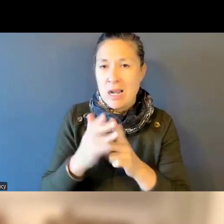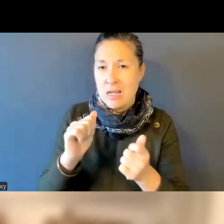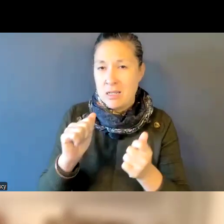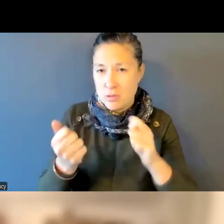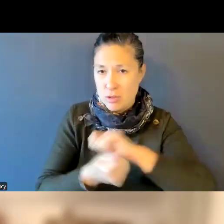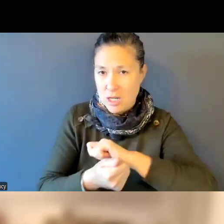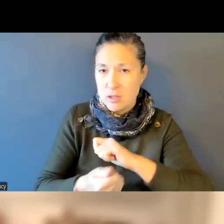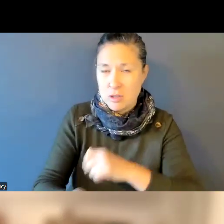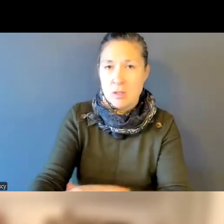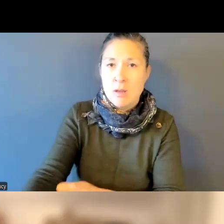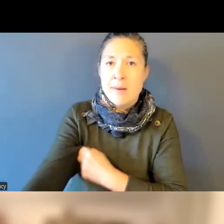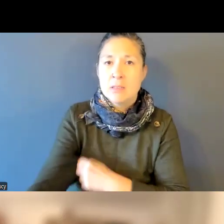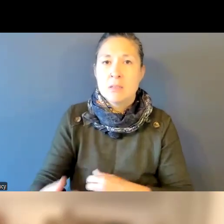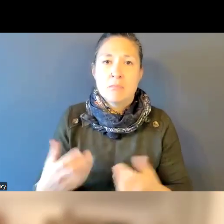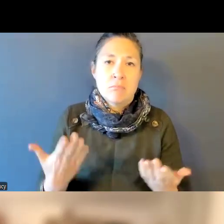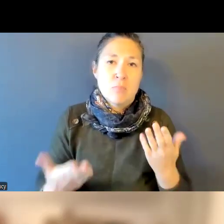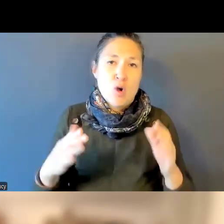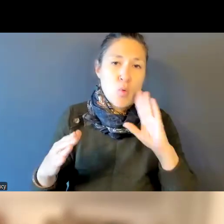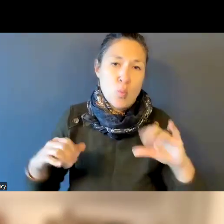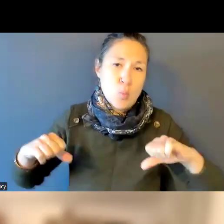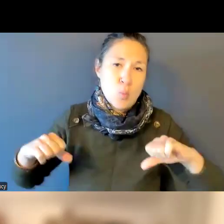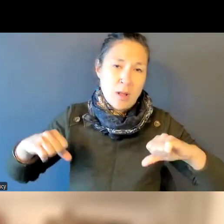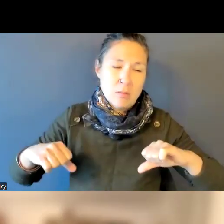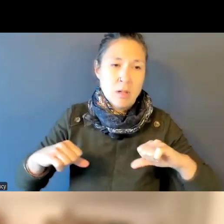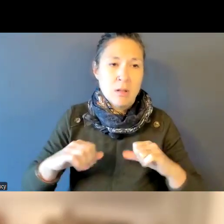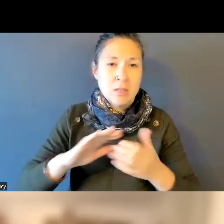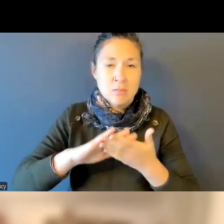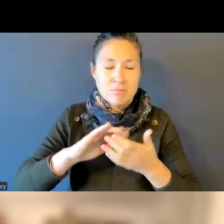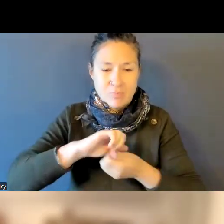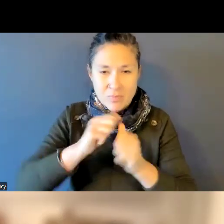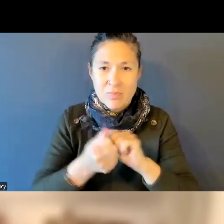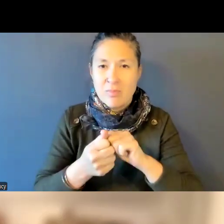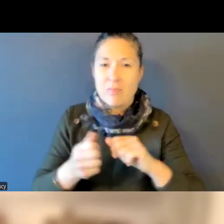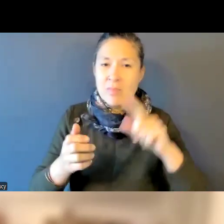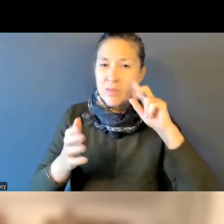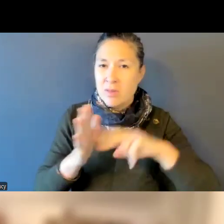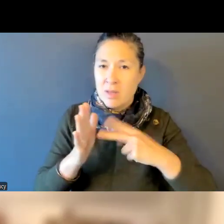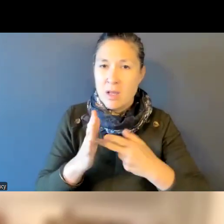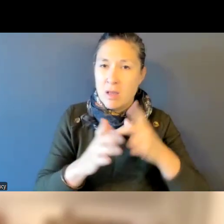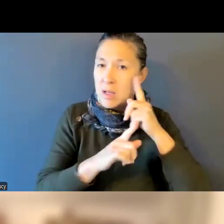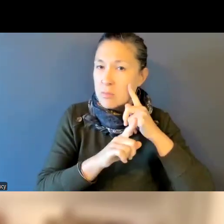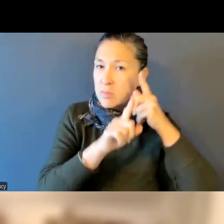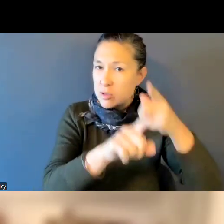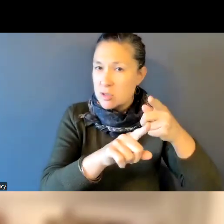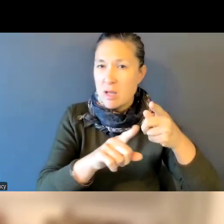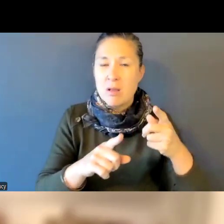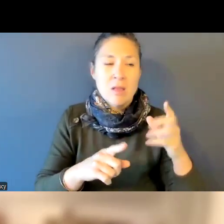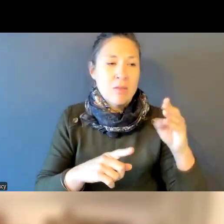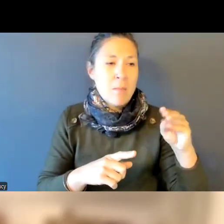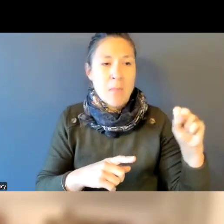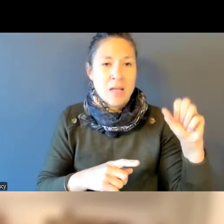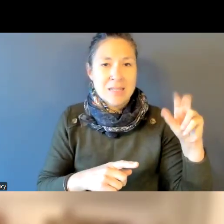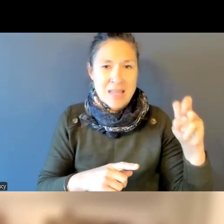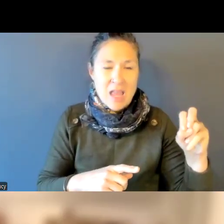would potentially redefine the objectives that are currently assigned to Mass Save. So Mass